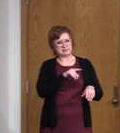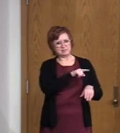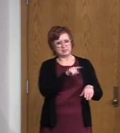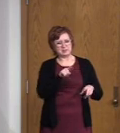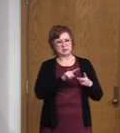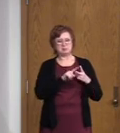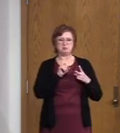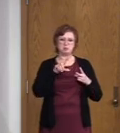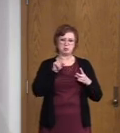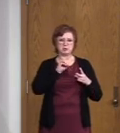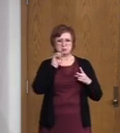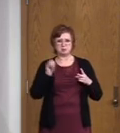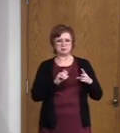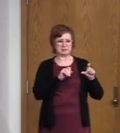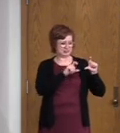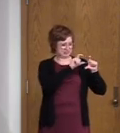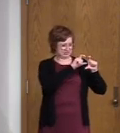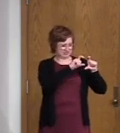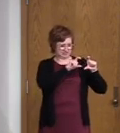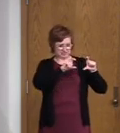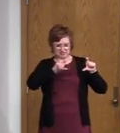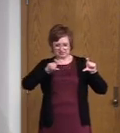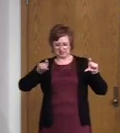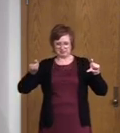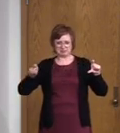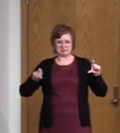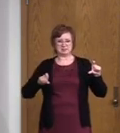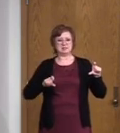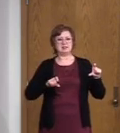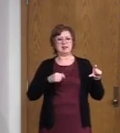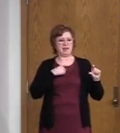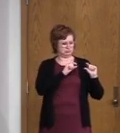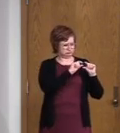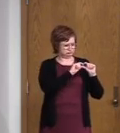the immunizer and other factors.